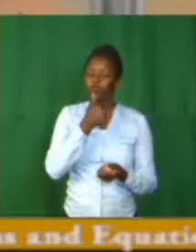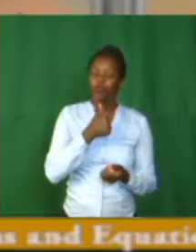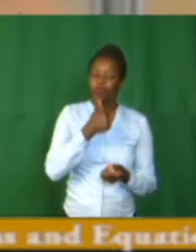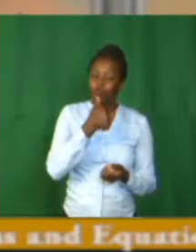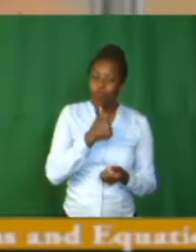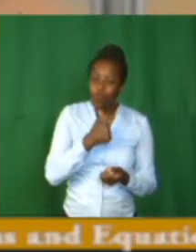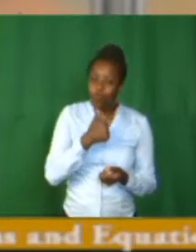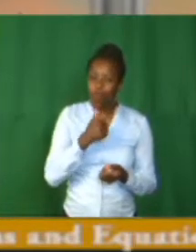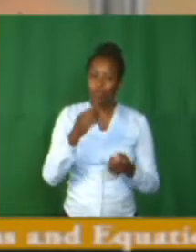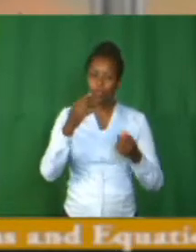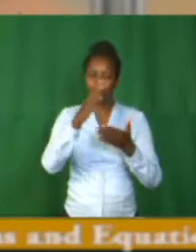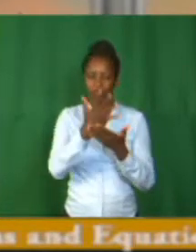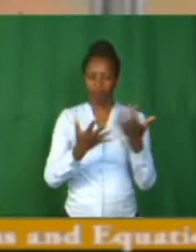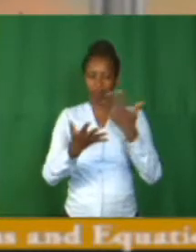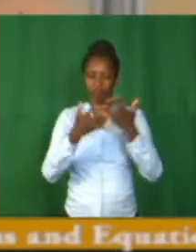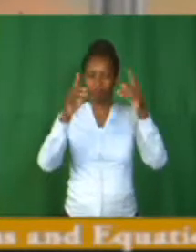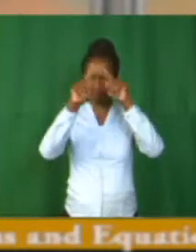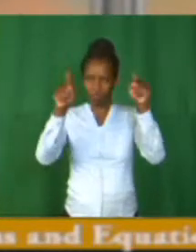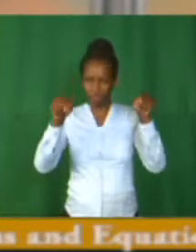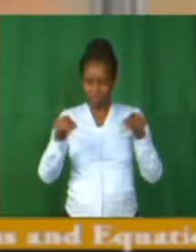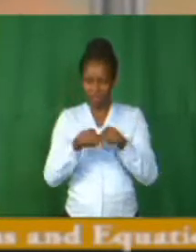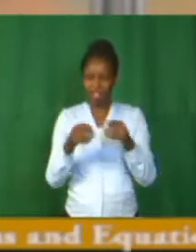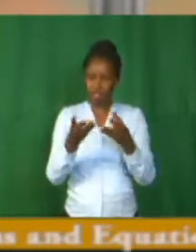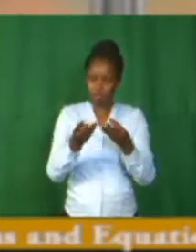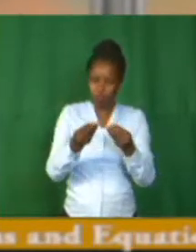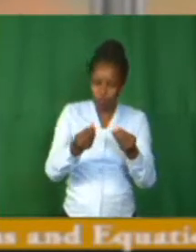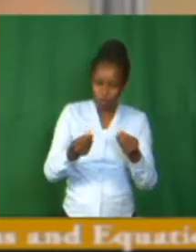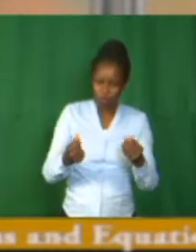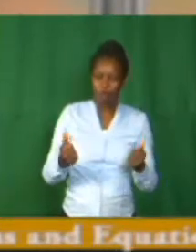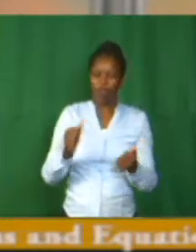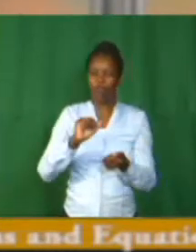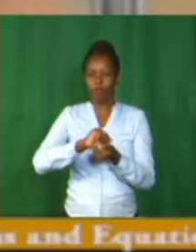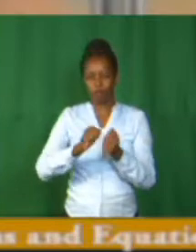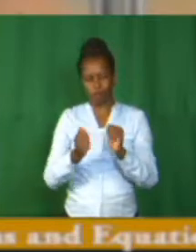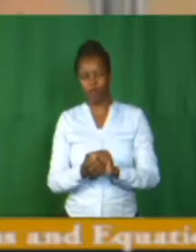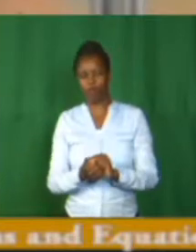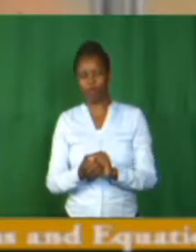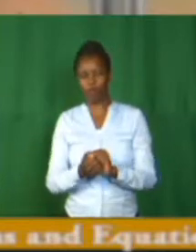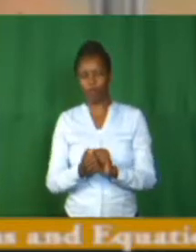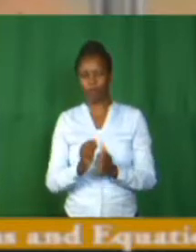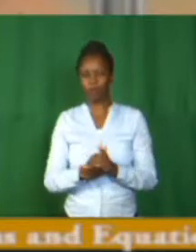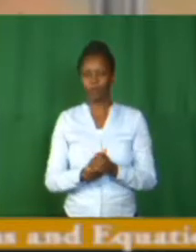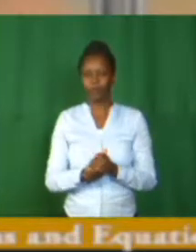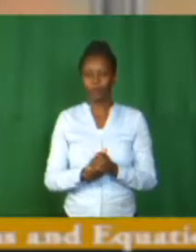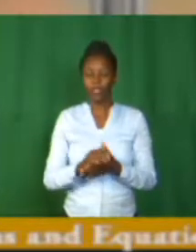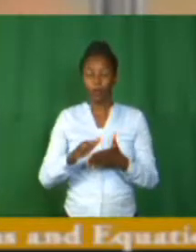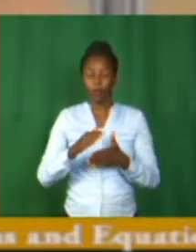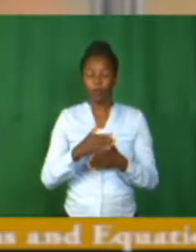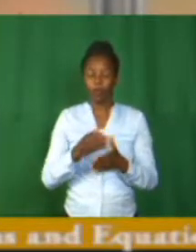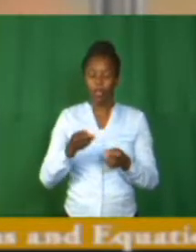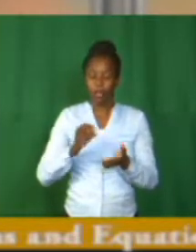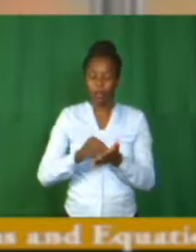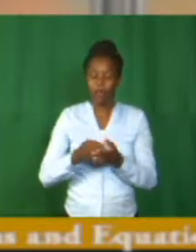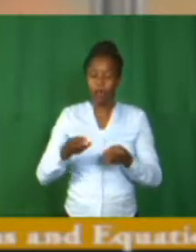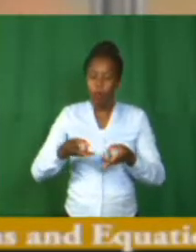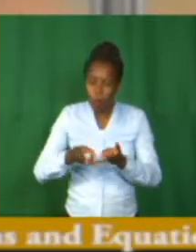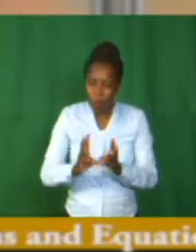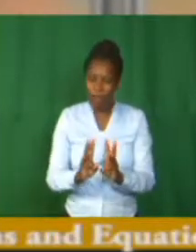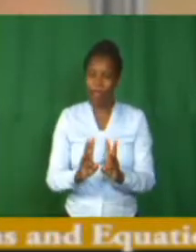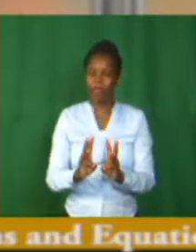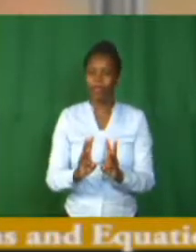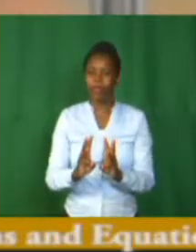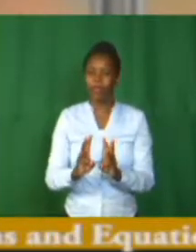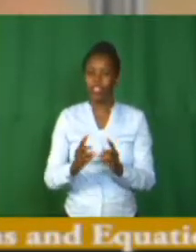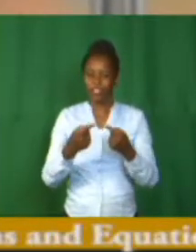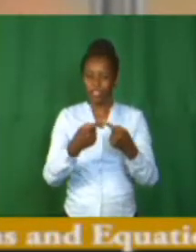the graphical method now to solve quadratic equations. Okay. As we know, there are many methods of solving equations, but today we are focusing